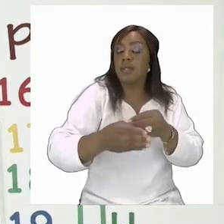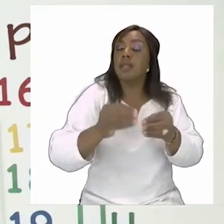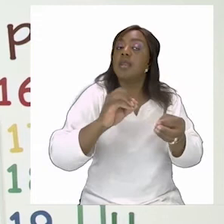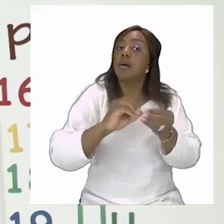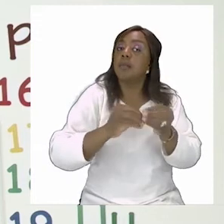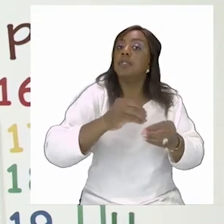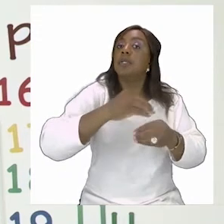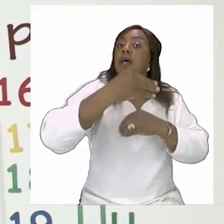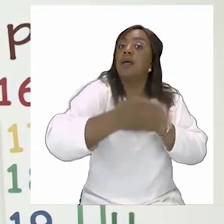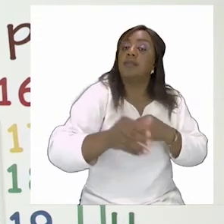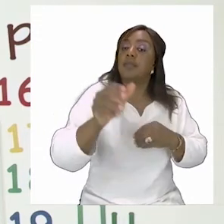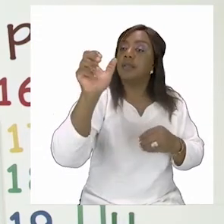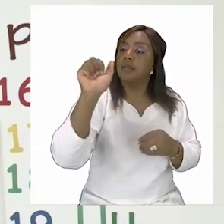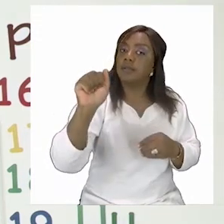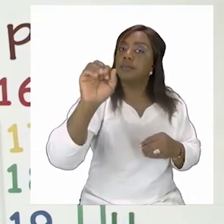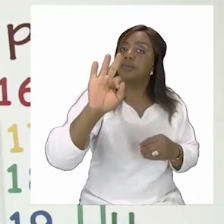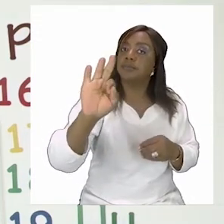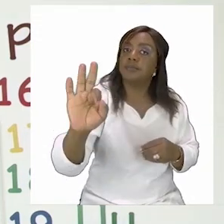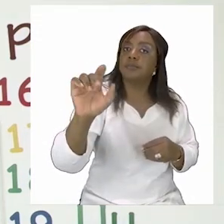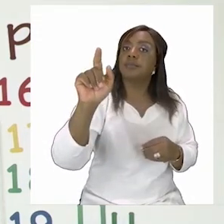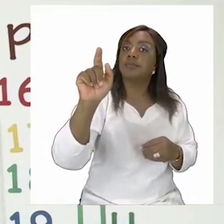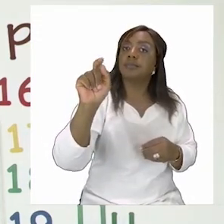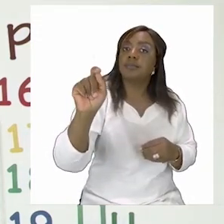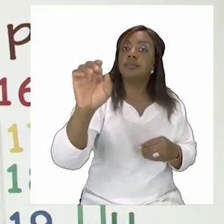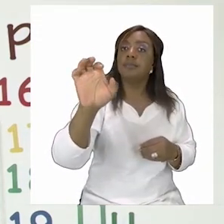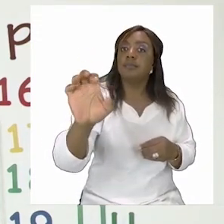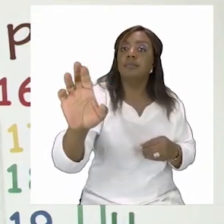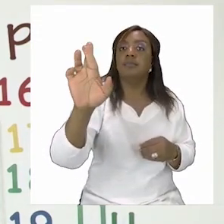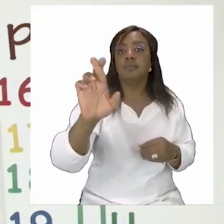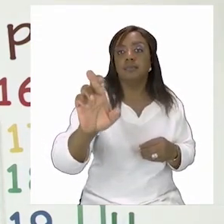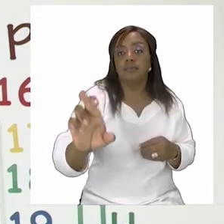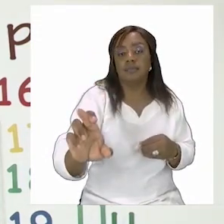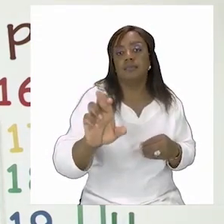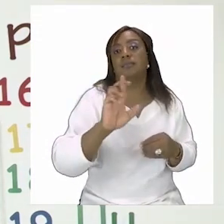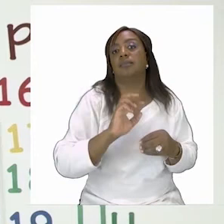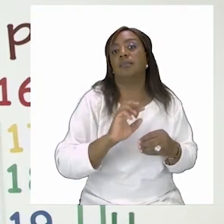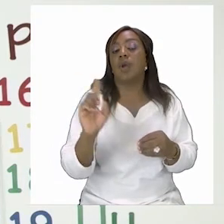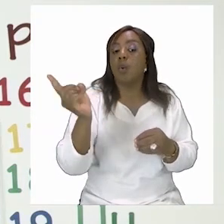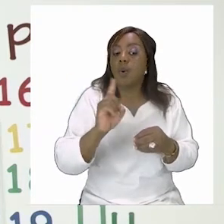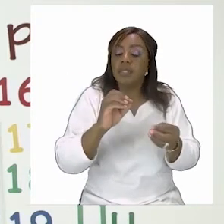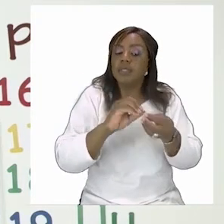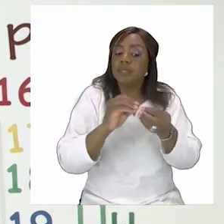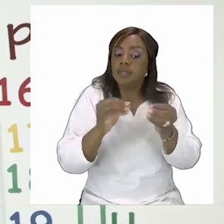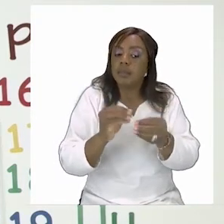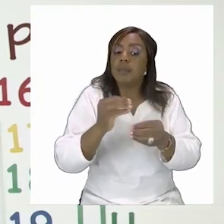behind our number. So if I were to say, what is the